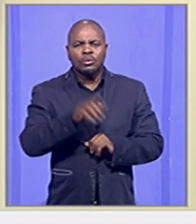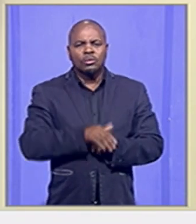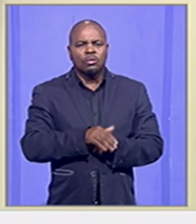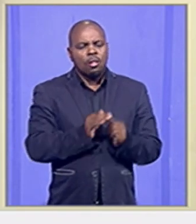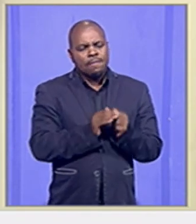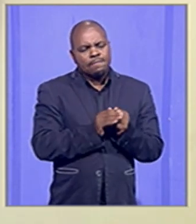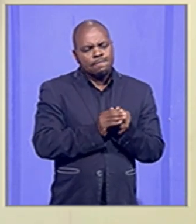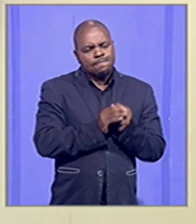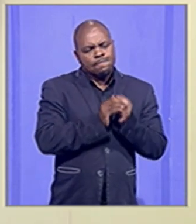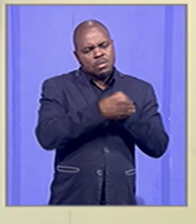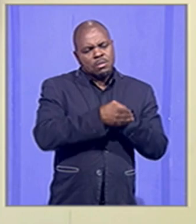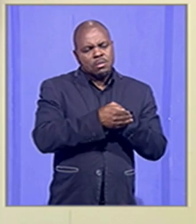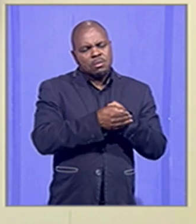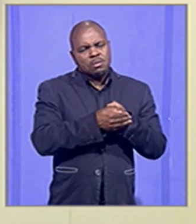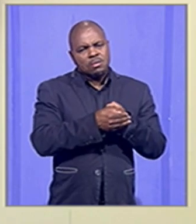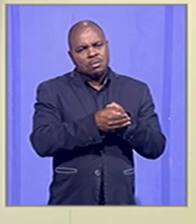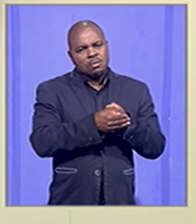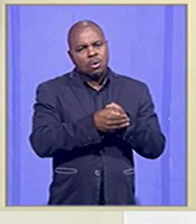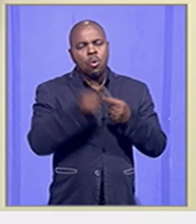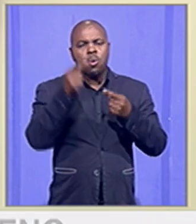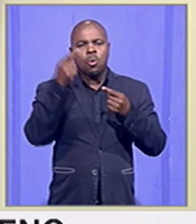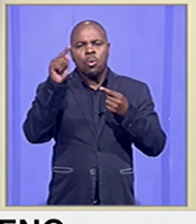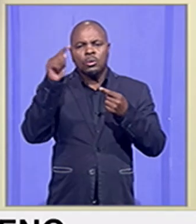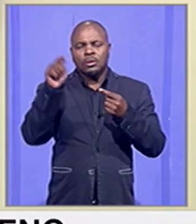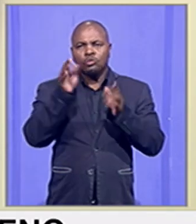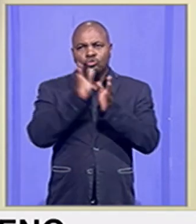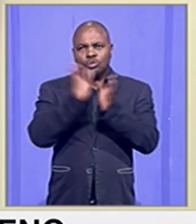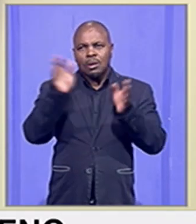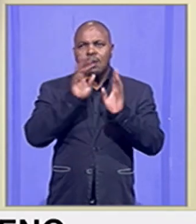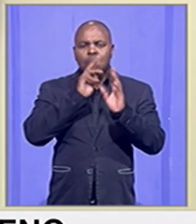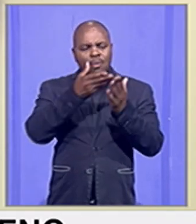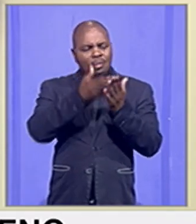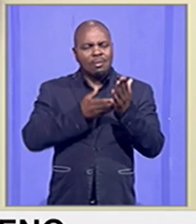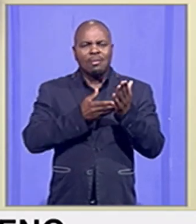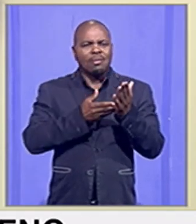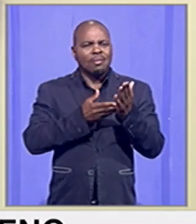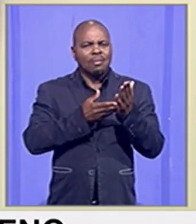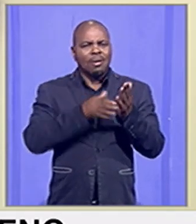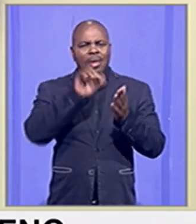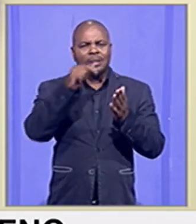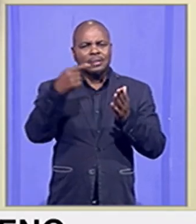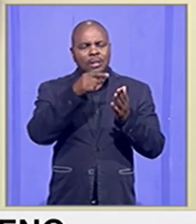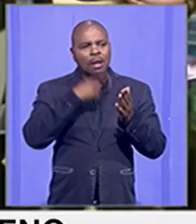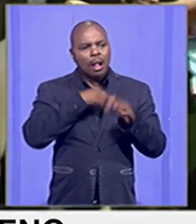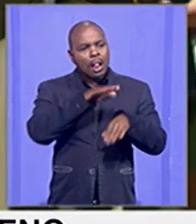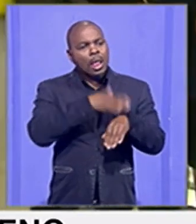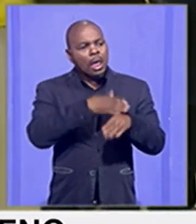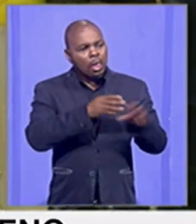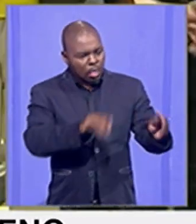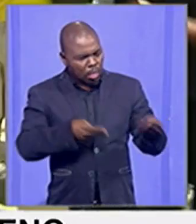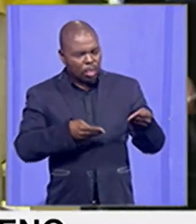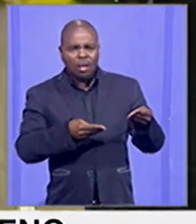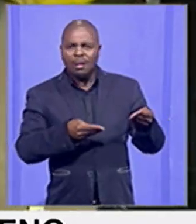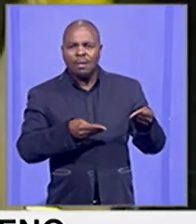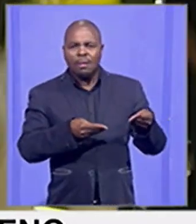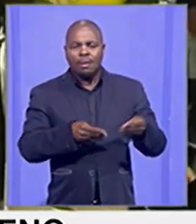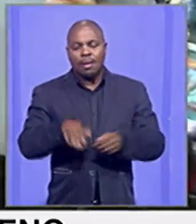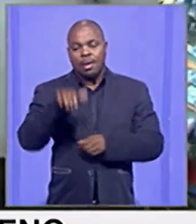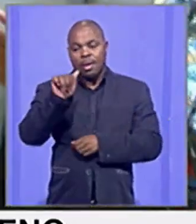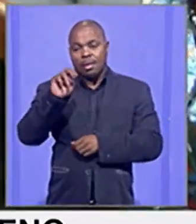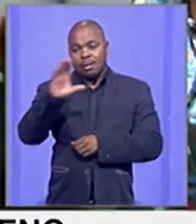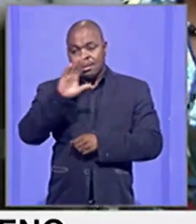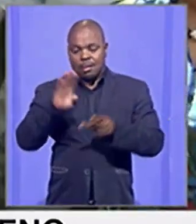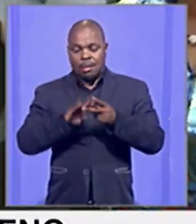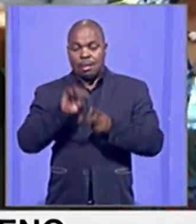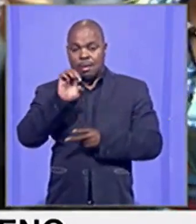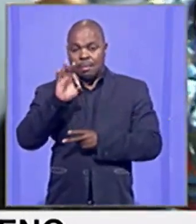conceal this Auditor General's report, and we receive it at the late stage. ANC le EFF di re nepo